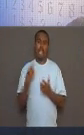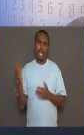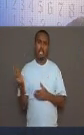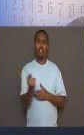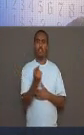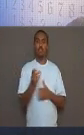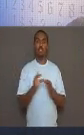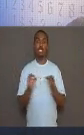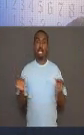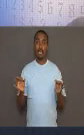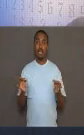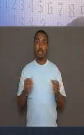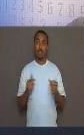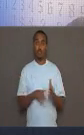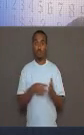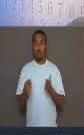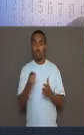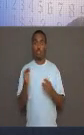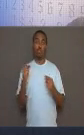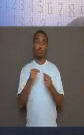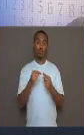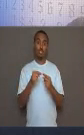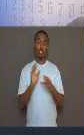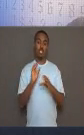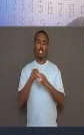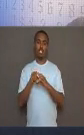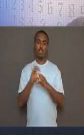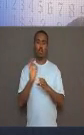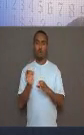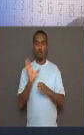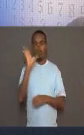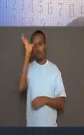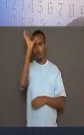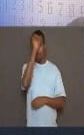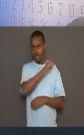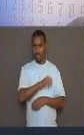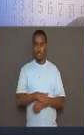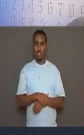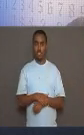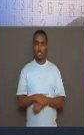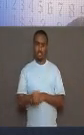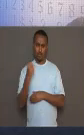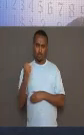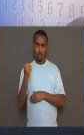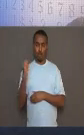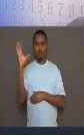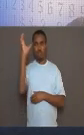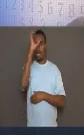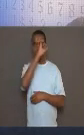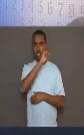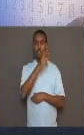your statements fall into the categories of a prediction, a strong